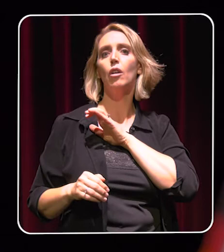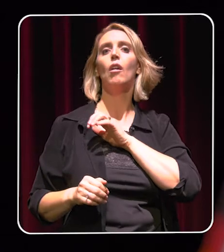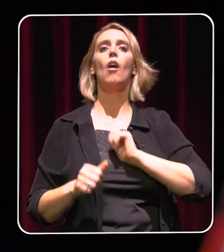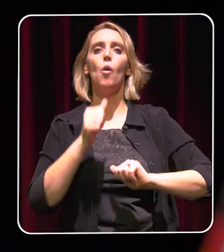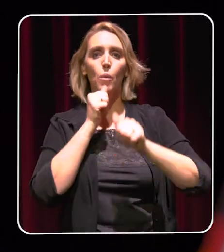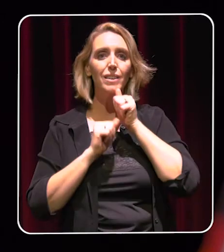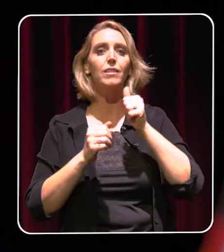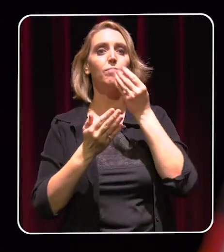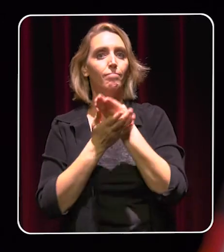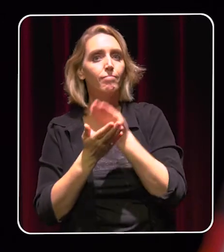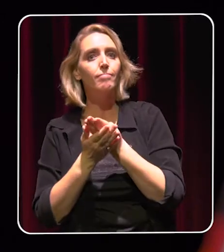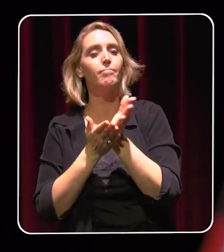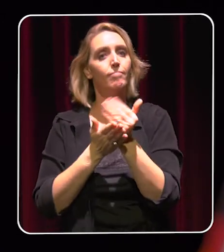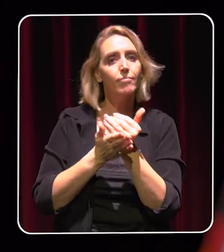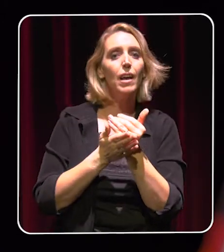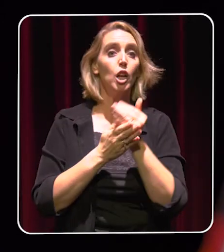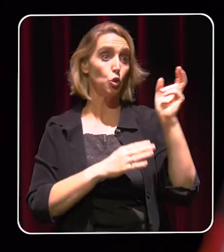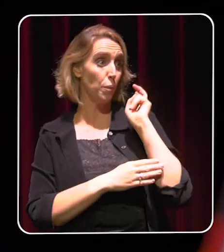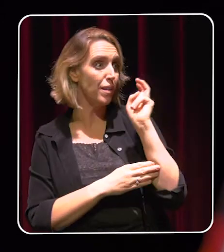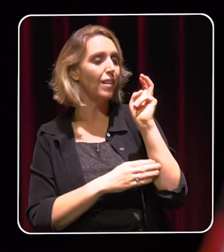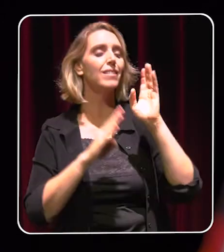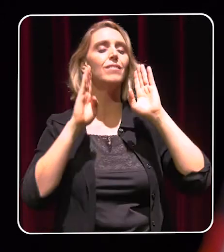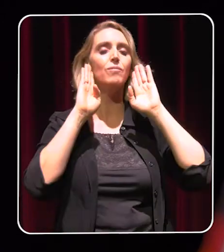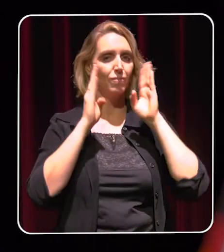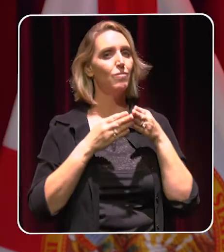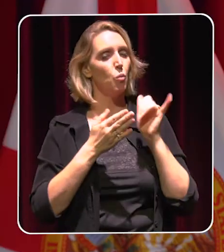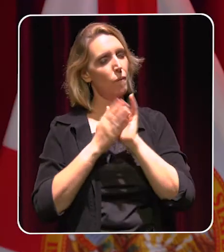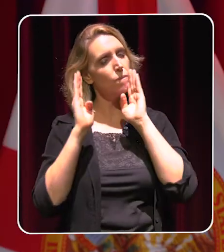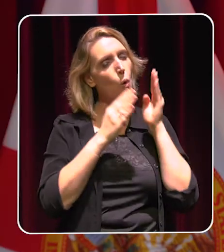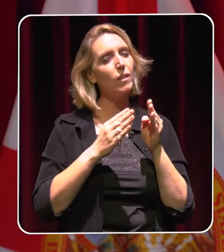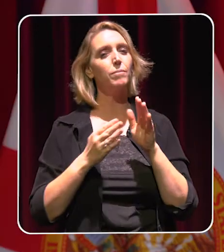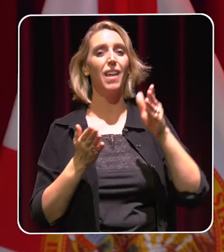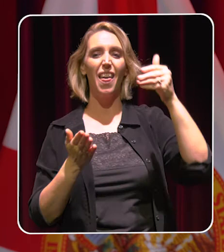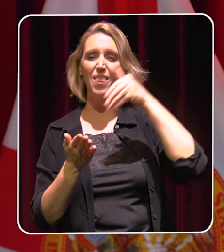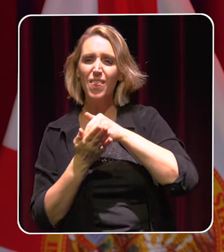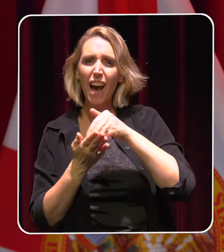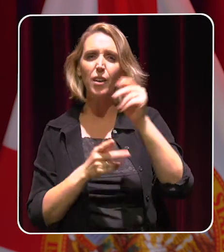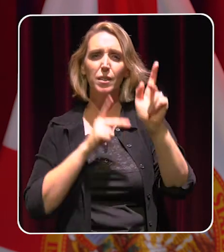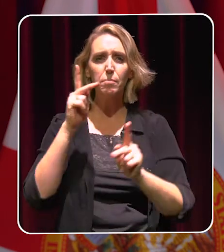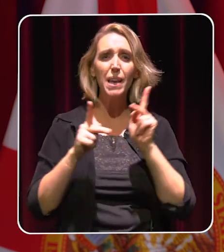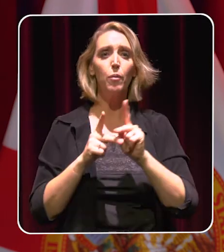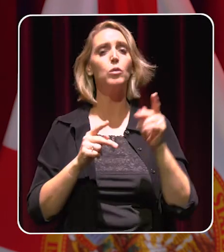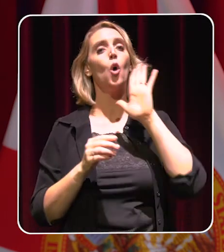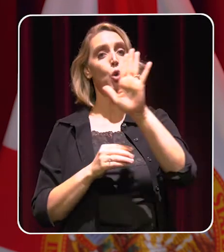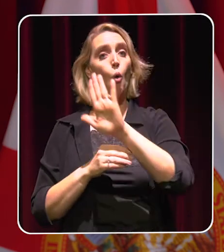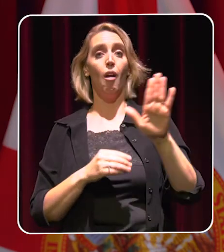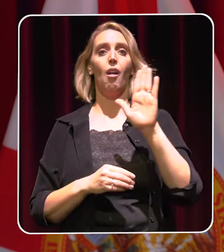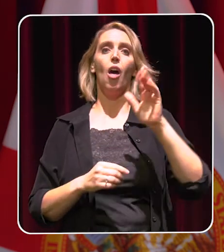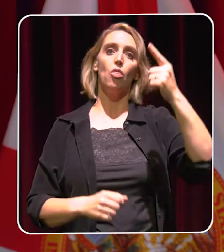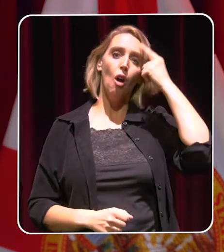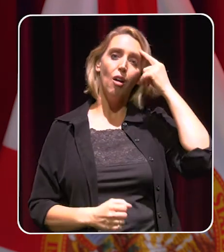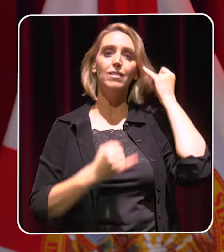sustainability and resilience, and transportation, among other focus areas. Thousands of you contributed your thoughts, ideas,